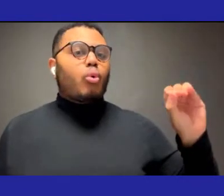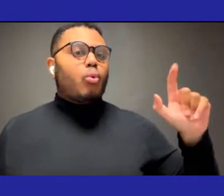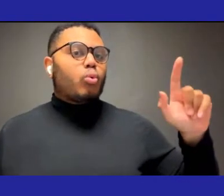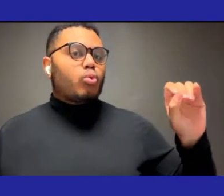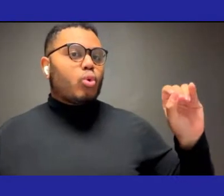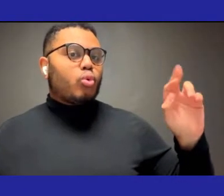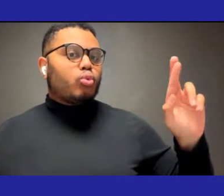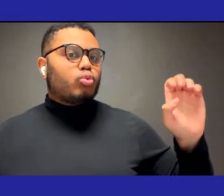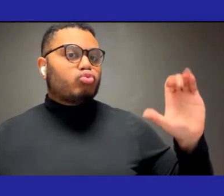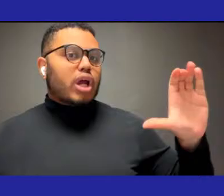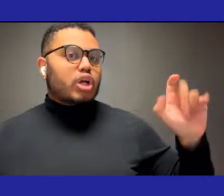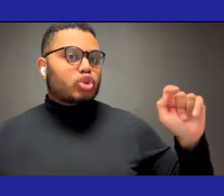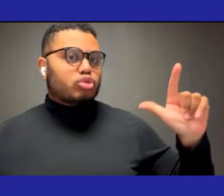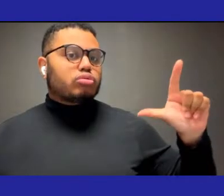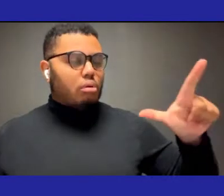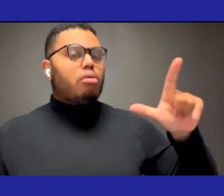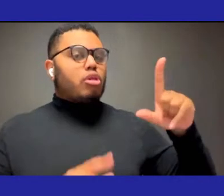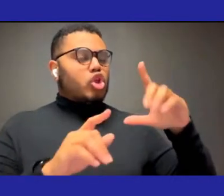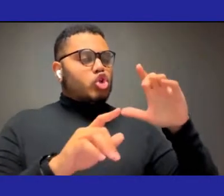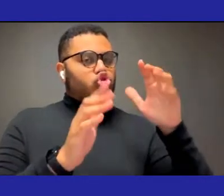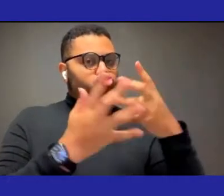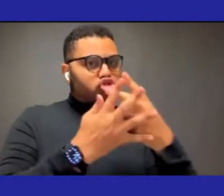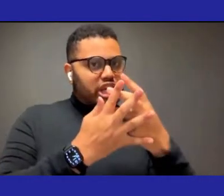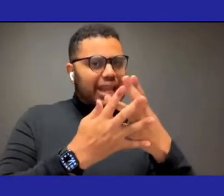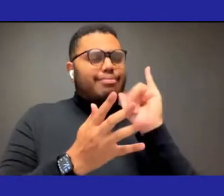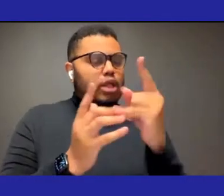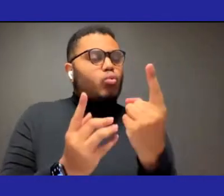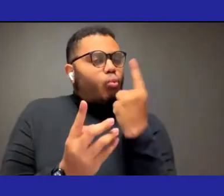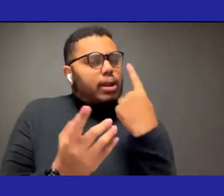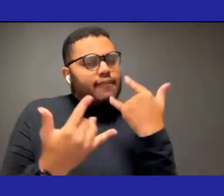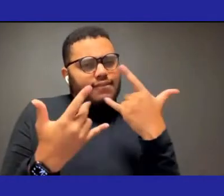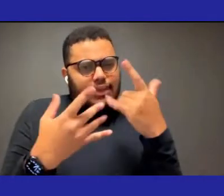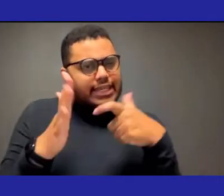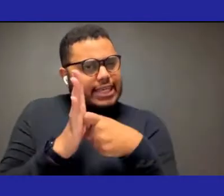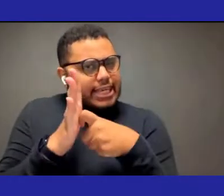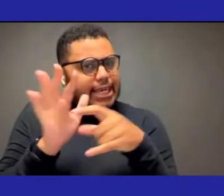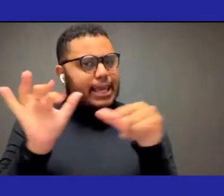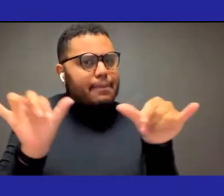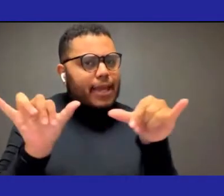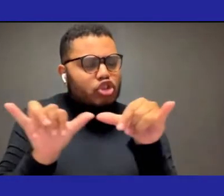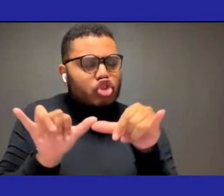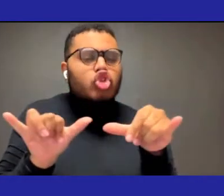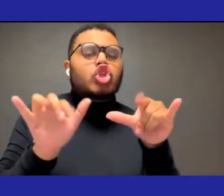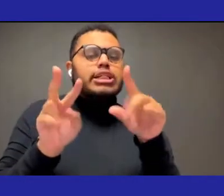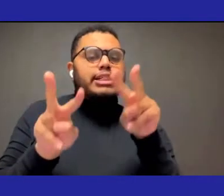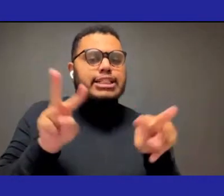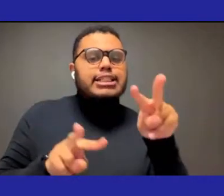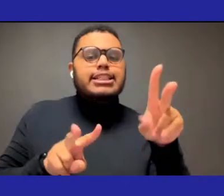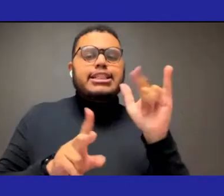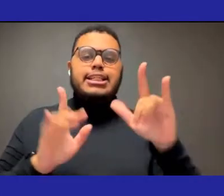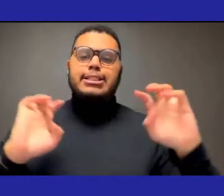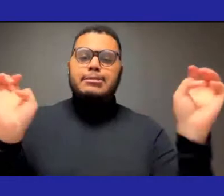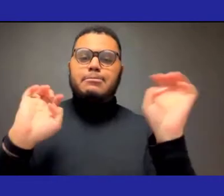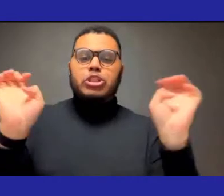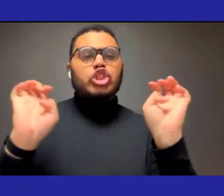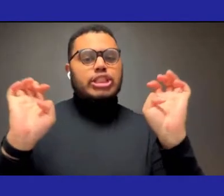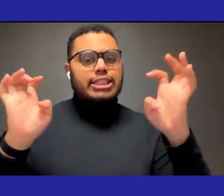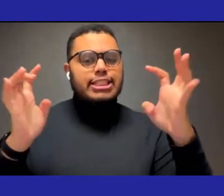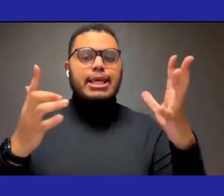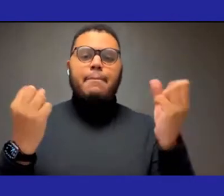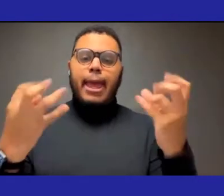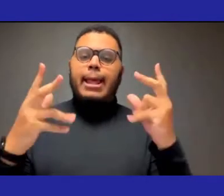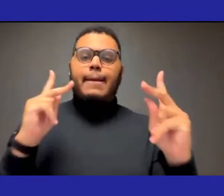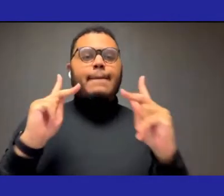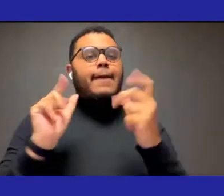the public health emergency ending and recognizing the fact that during the emergency, many people fell behind in their cancer screenings